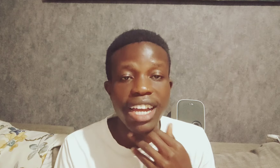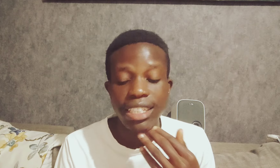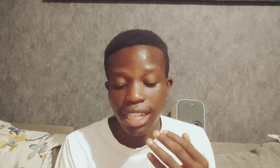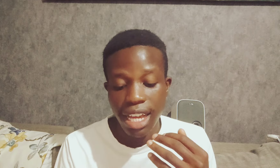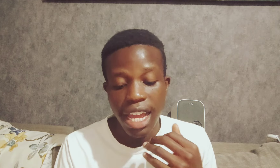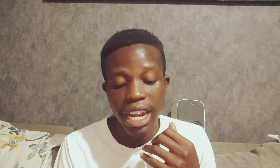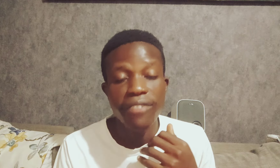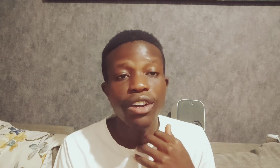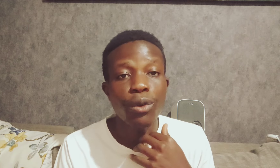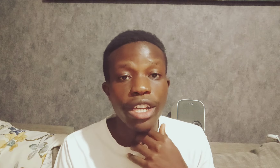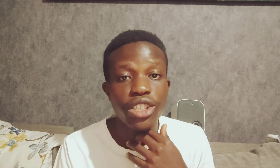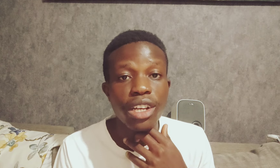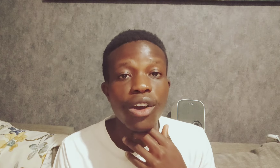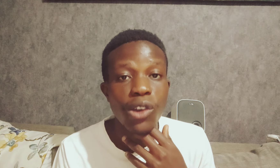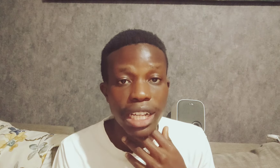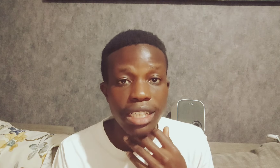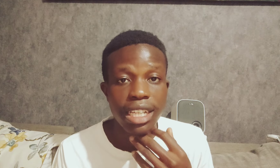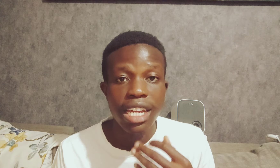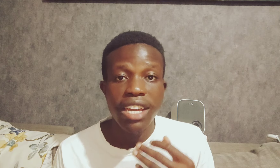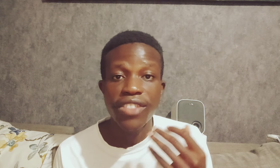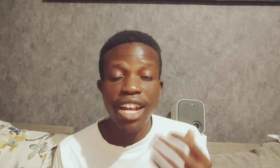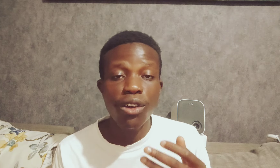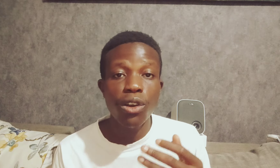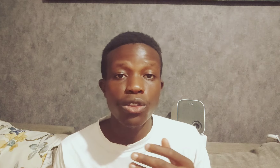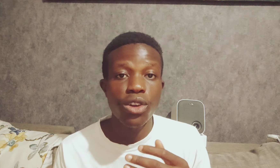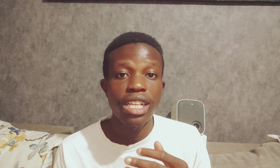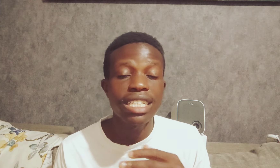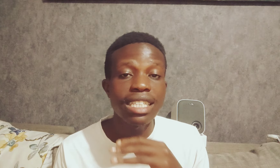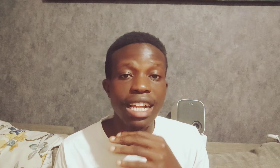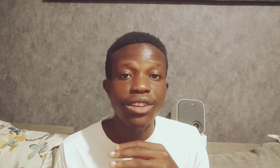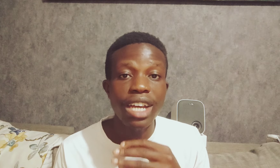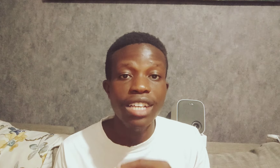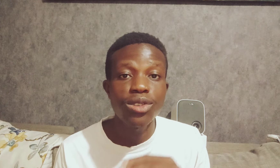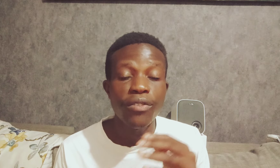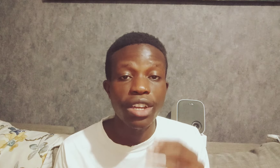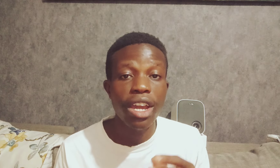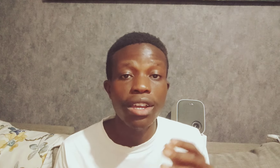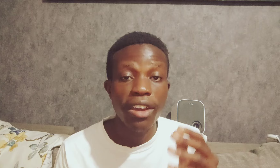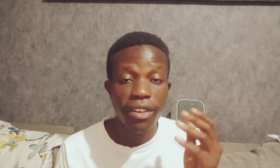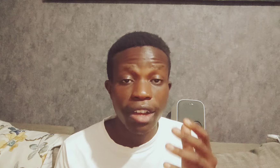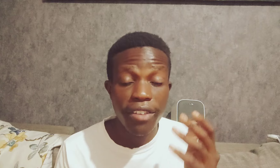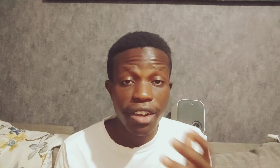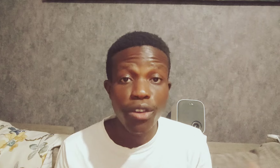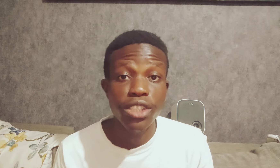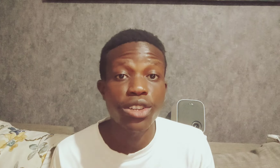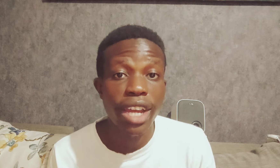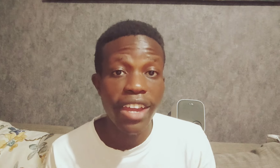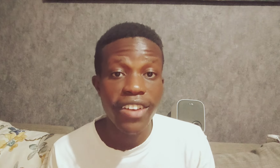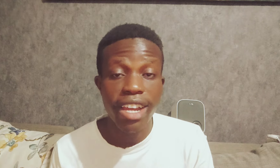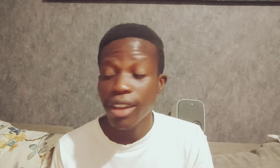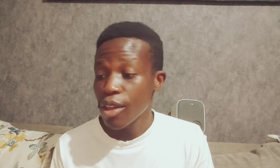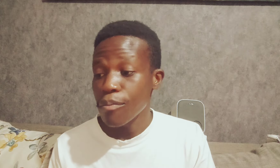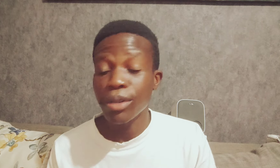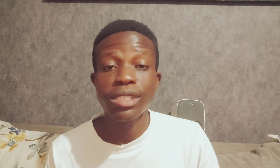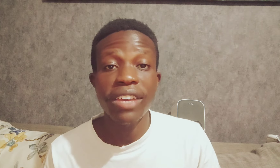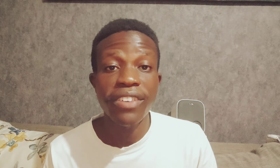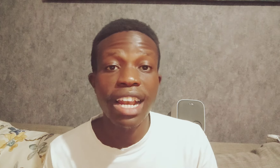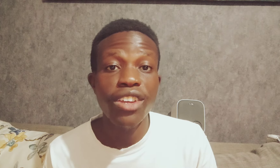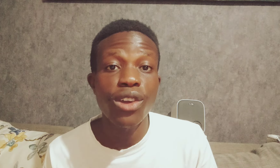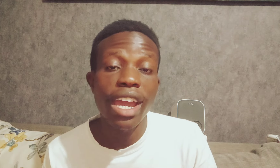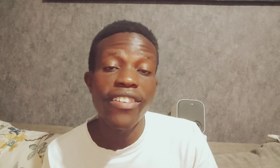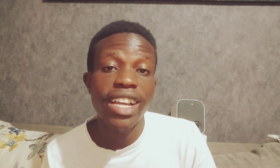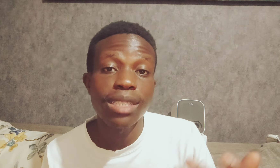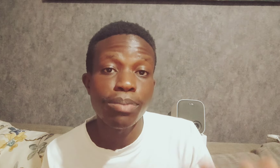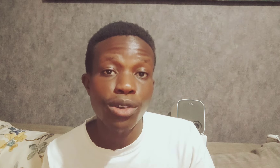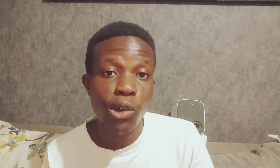authorities' advice and evacuation orders. If the local authorities tell you guys to evacuate your area because they